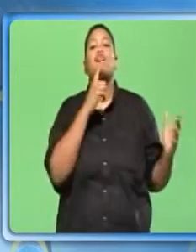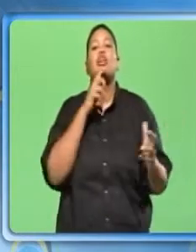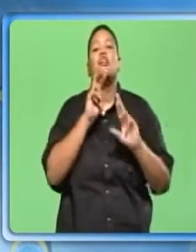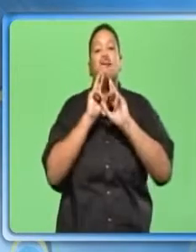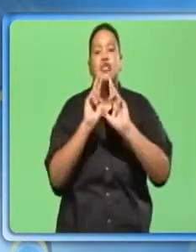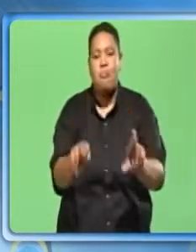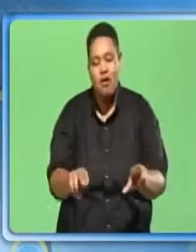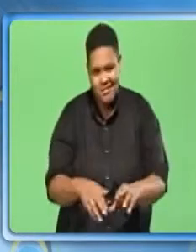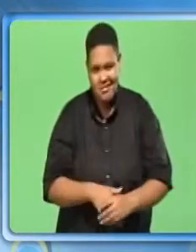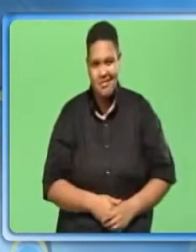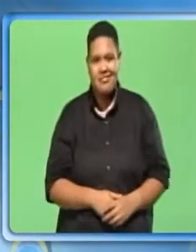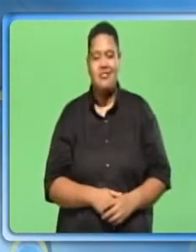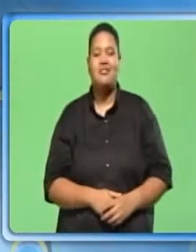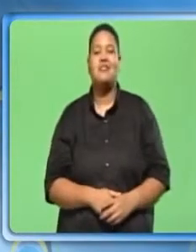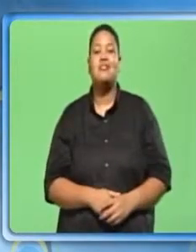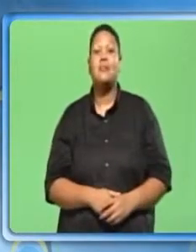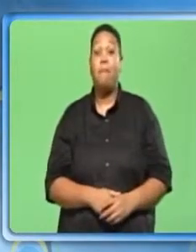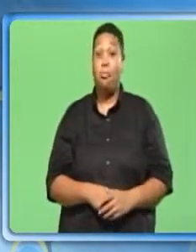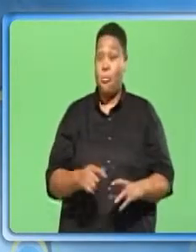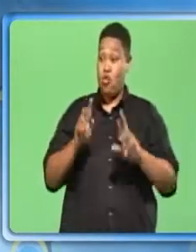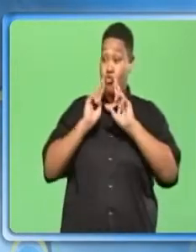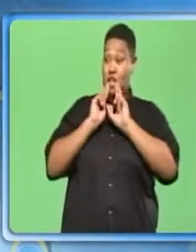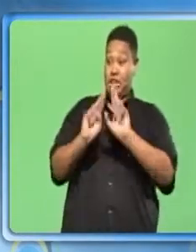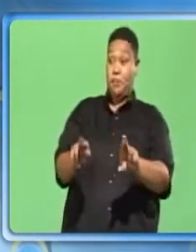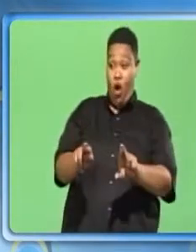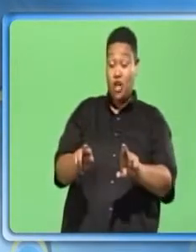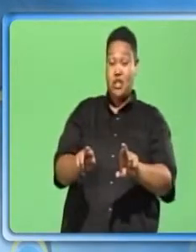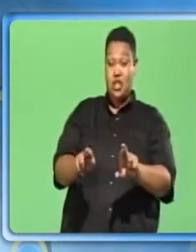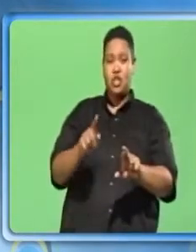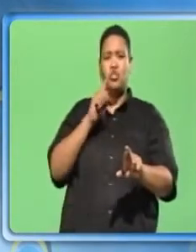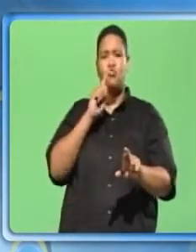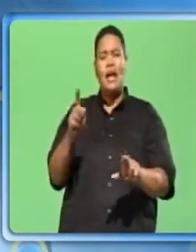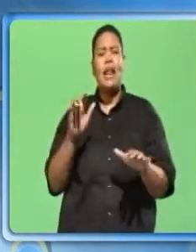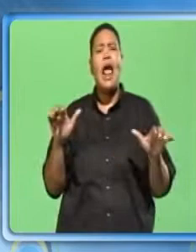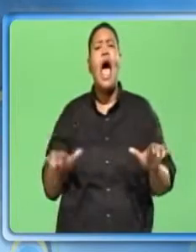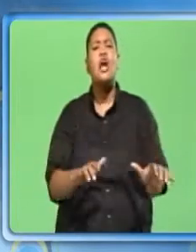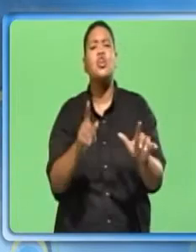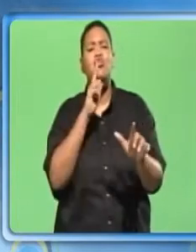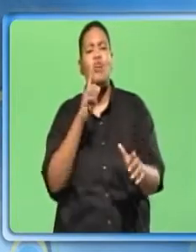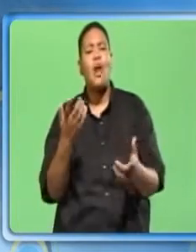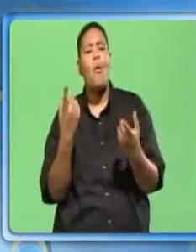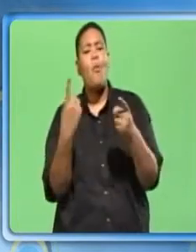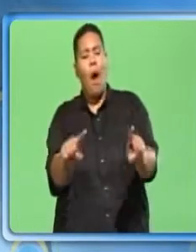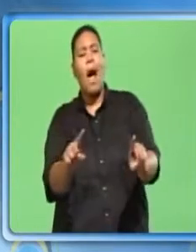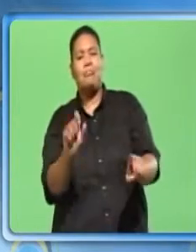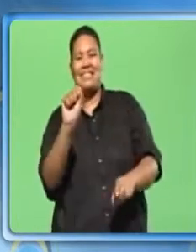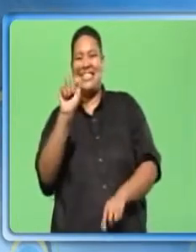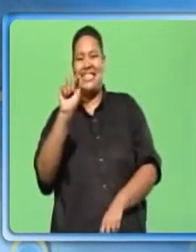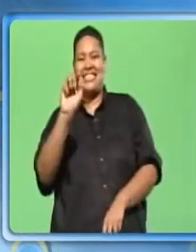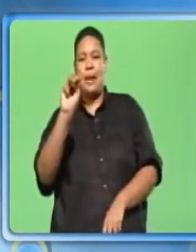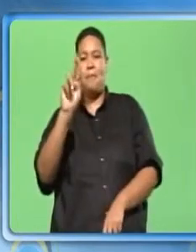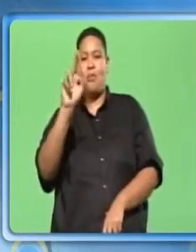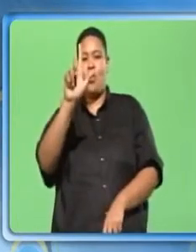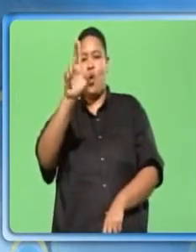response. A response is the reaction to a stimulus.